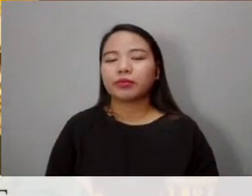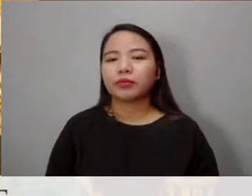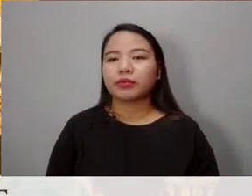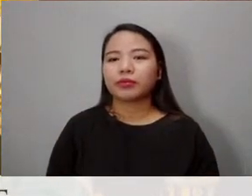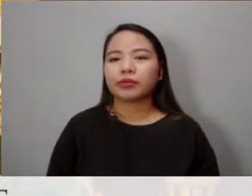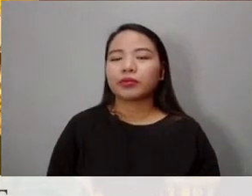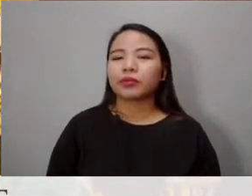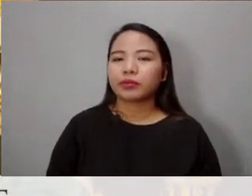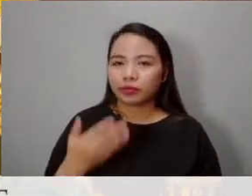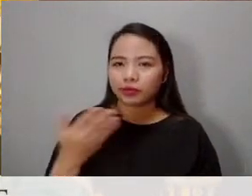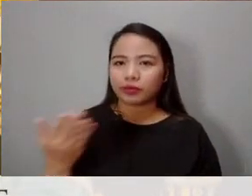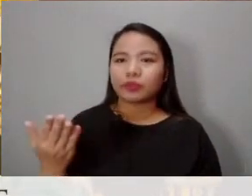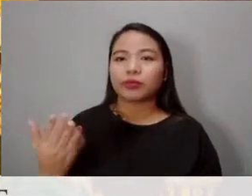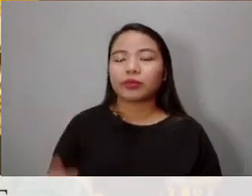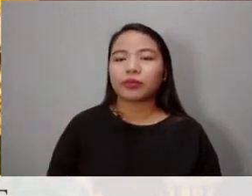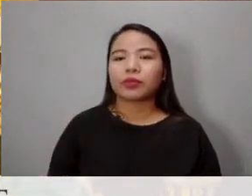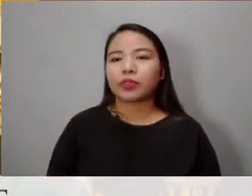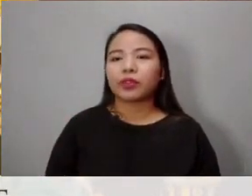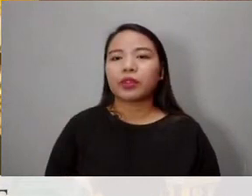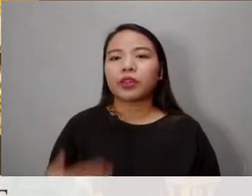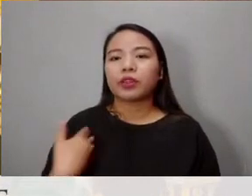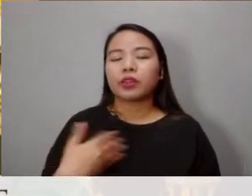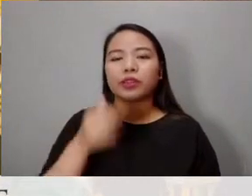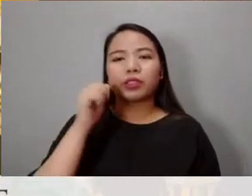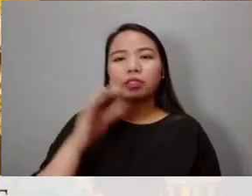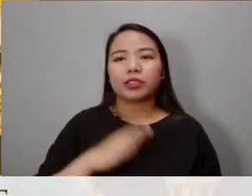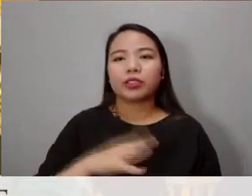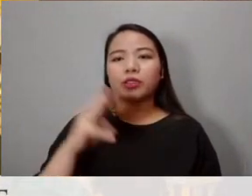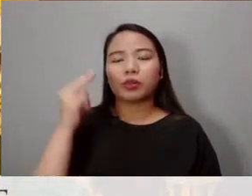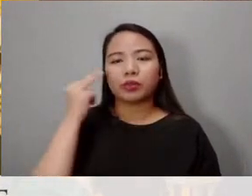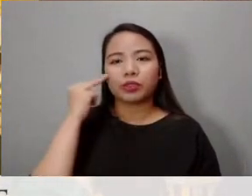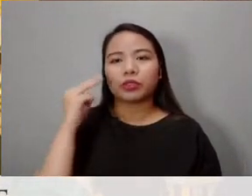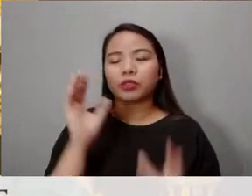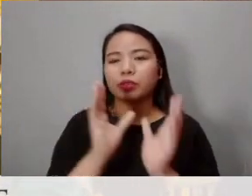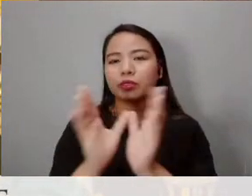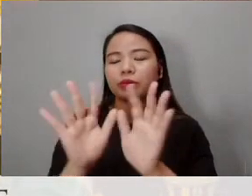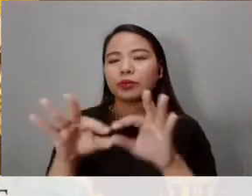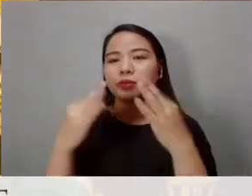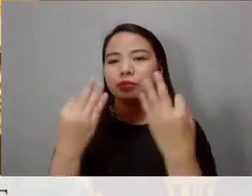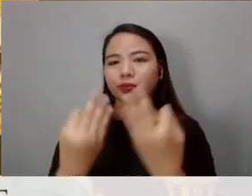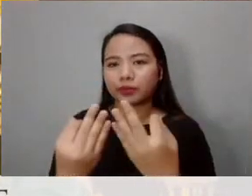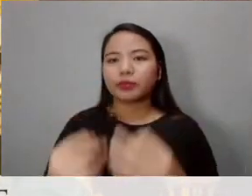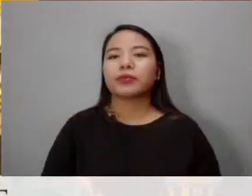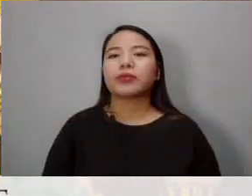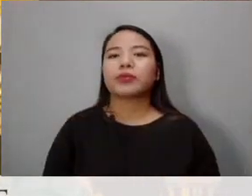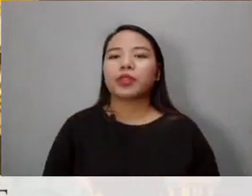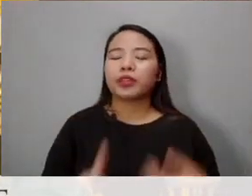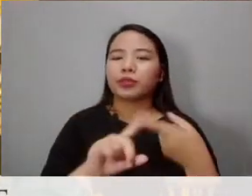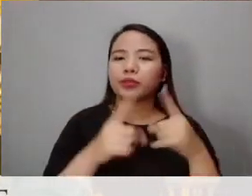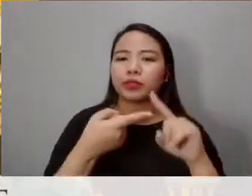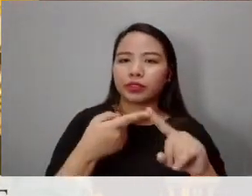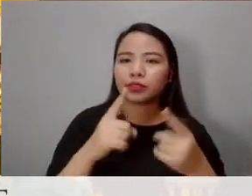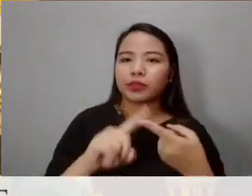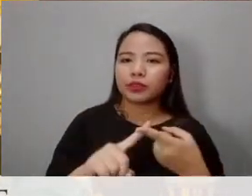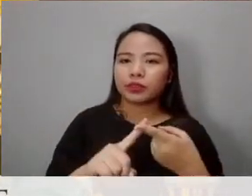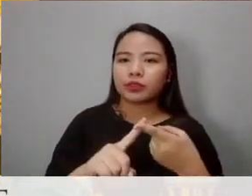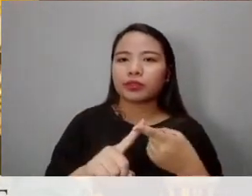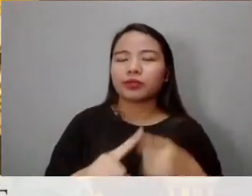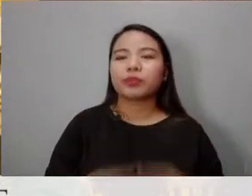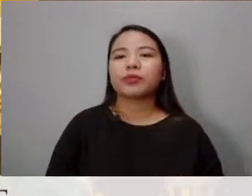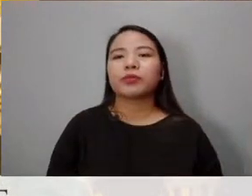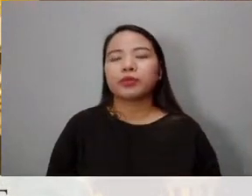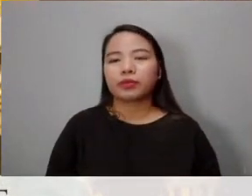Our Lady of Montserrat devotees, families, and friends. We thank our brothers and